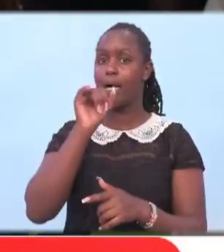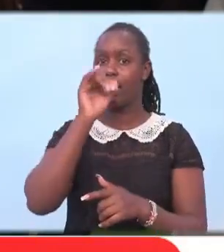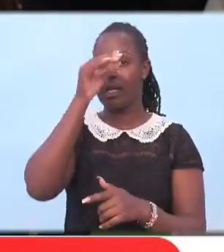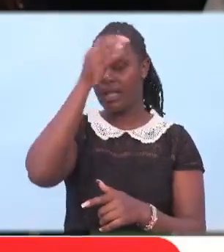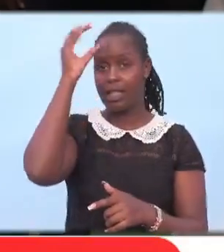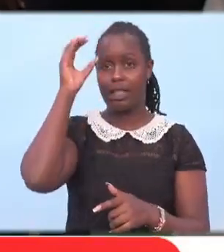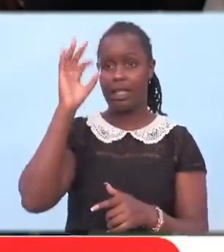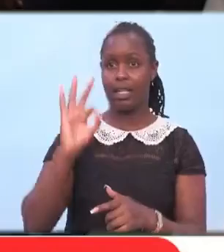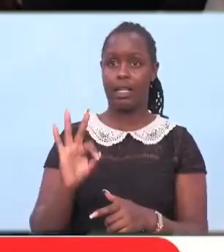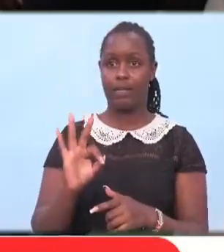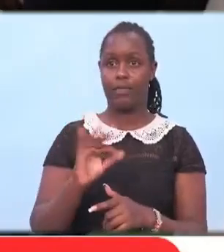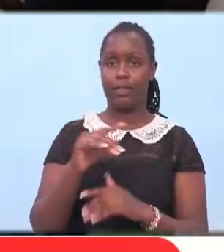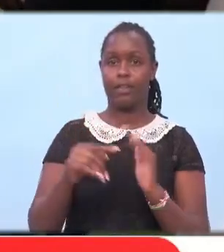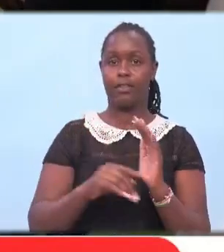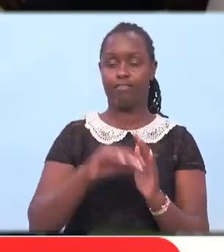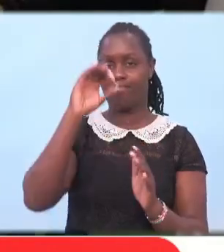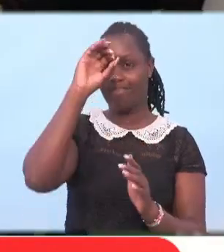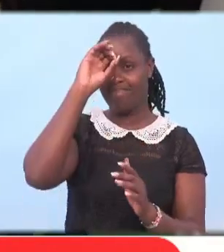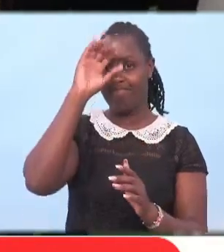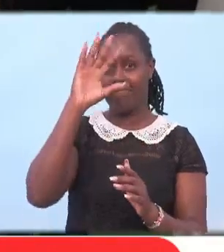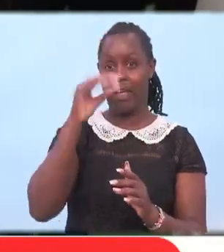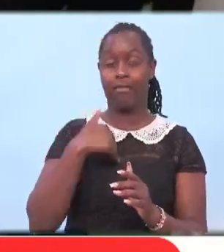Much to your surprise, they've come back.